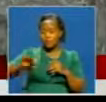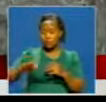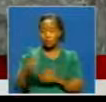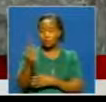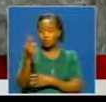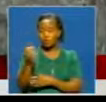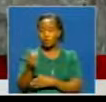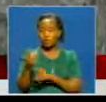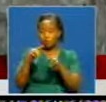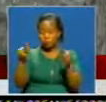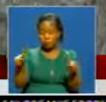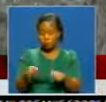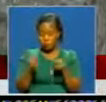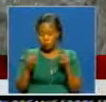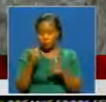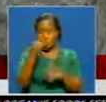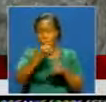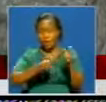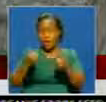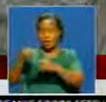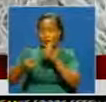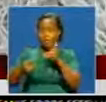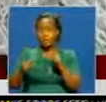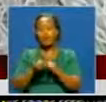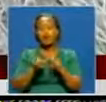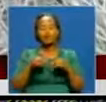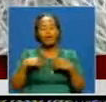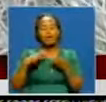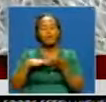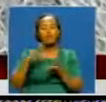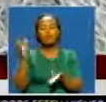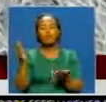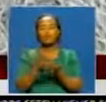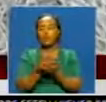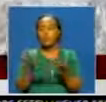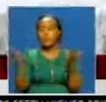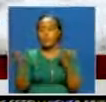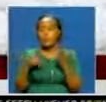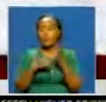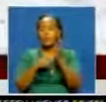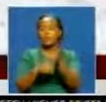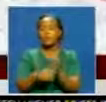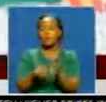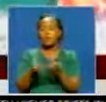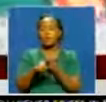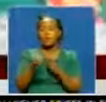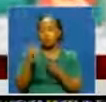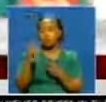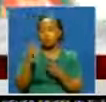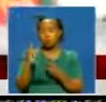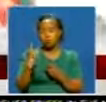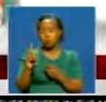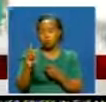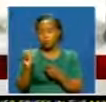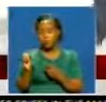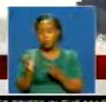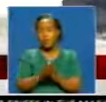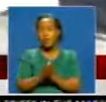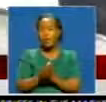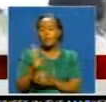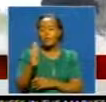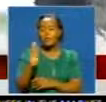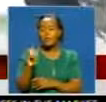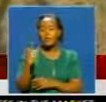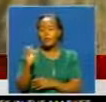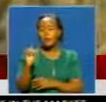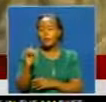motivated researchers to develop and commercialize new high-yielding fodder varieties such as Toledo, Piata, MG4 and Basilk, which